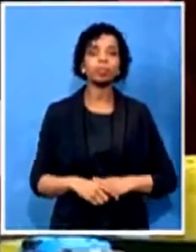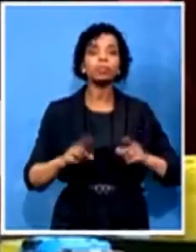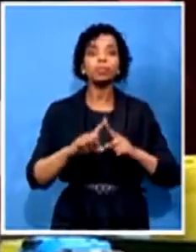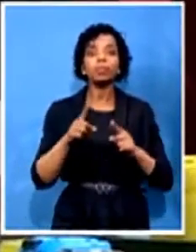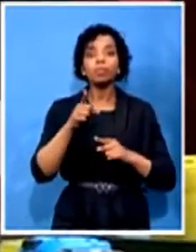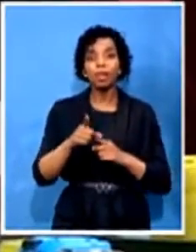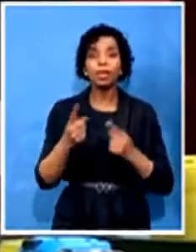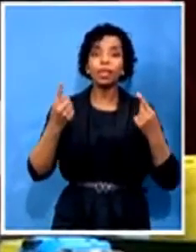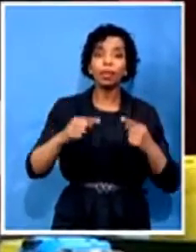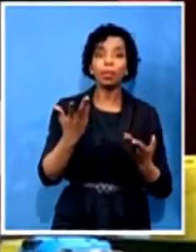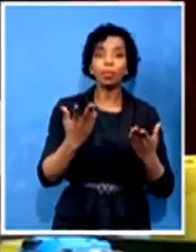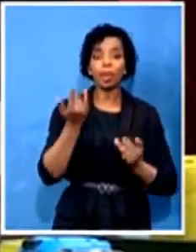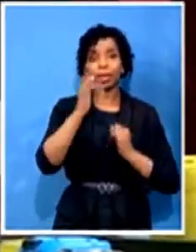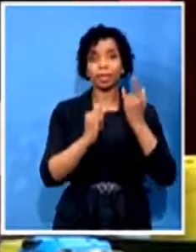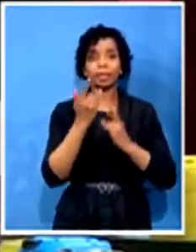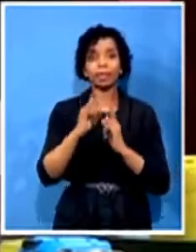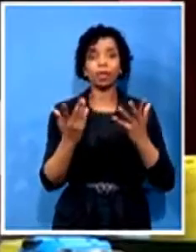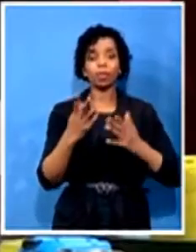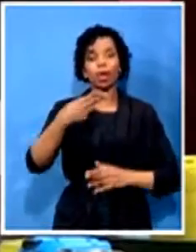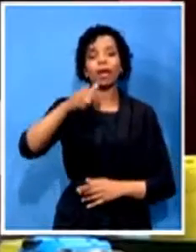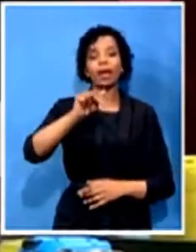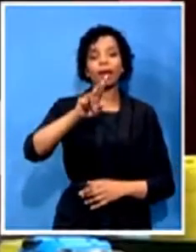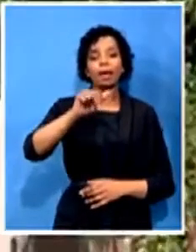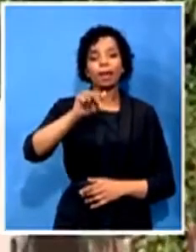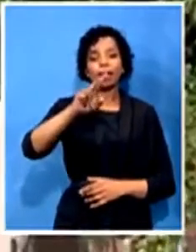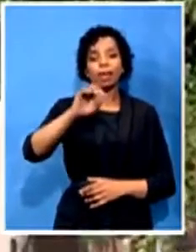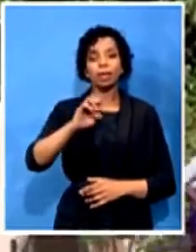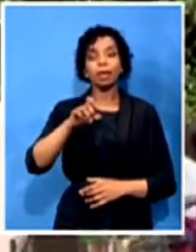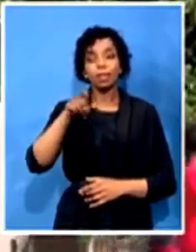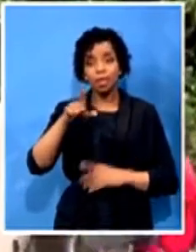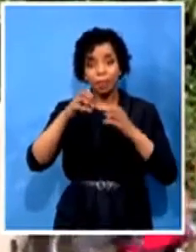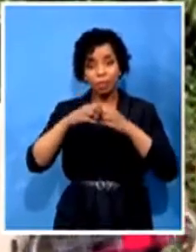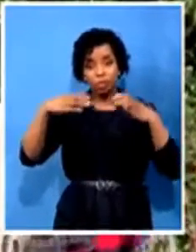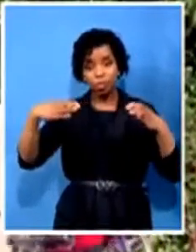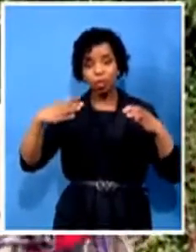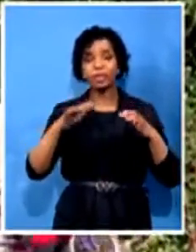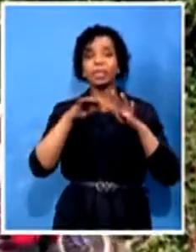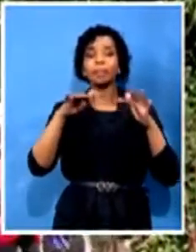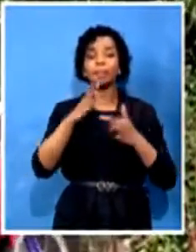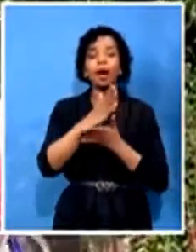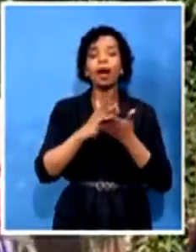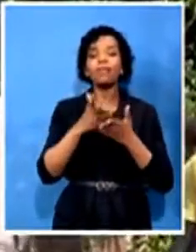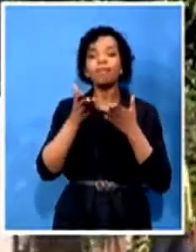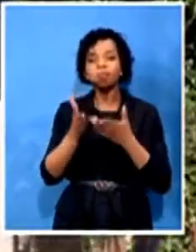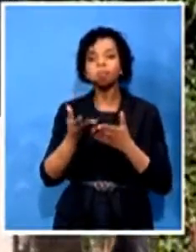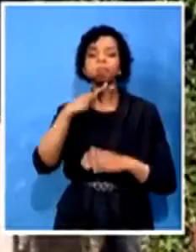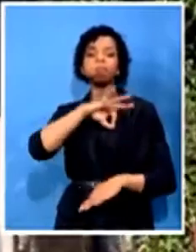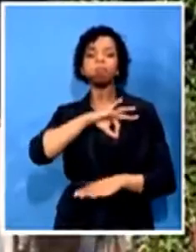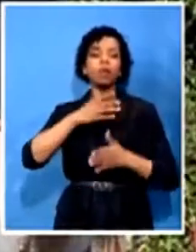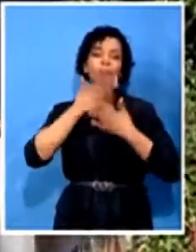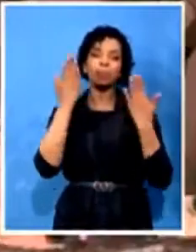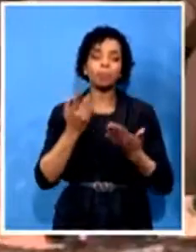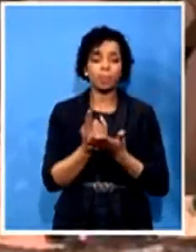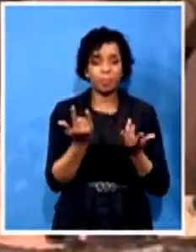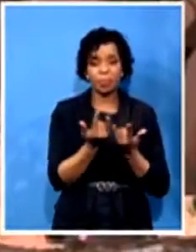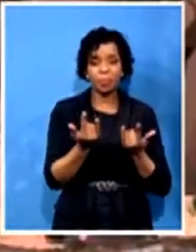The majority of the 500,000 residents are low-income informal traders. For a large number of them, their livelihoods were